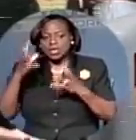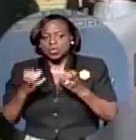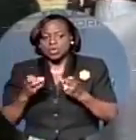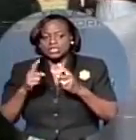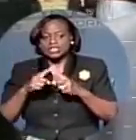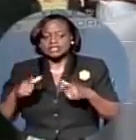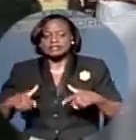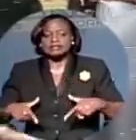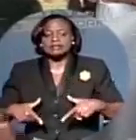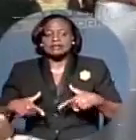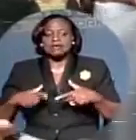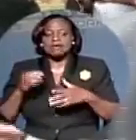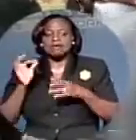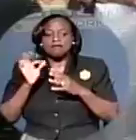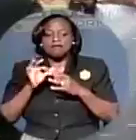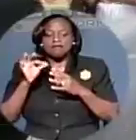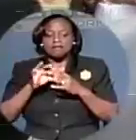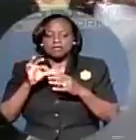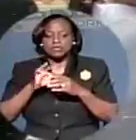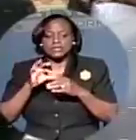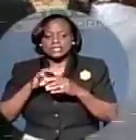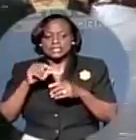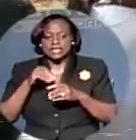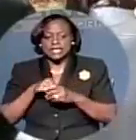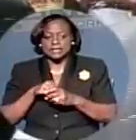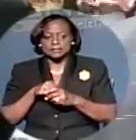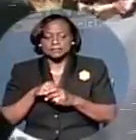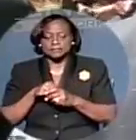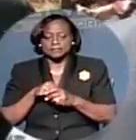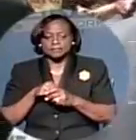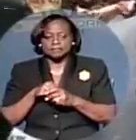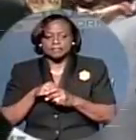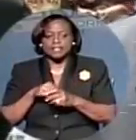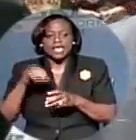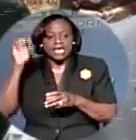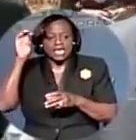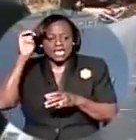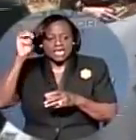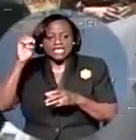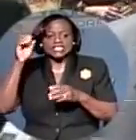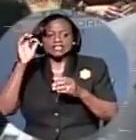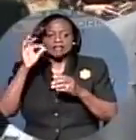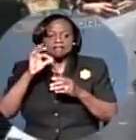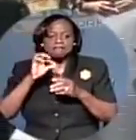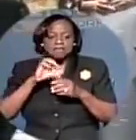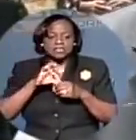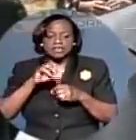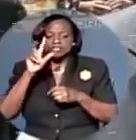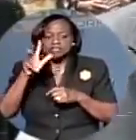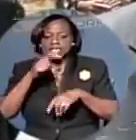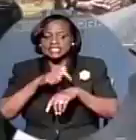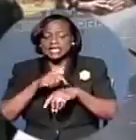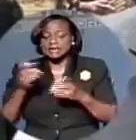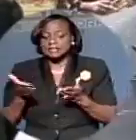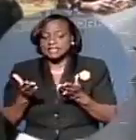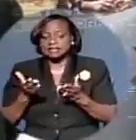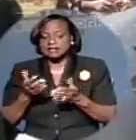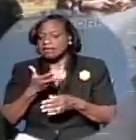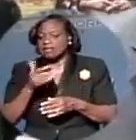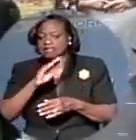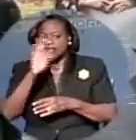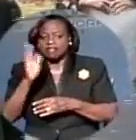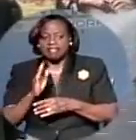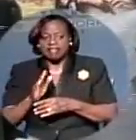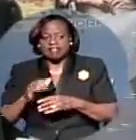time he registered here. You heard evidence from one of the witnesses that he's voted at least 3 times here. They never challenged him, which